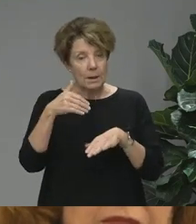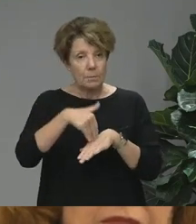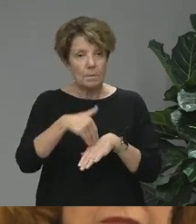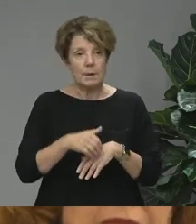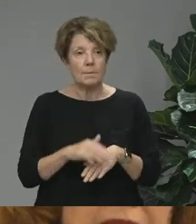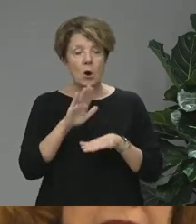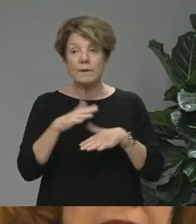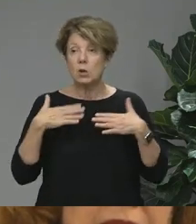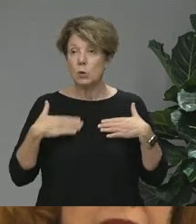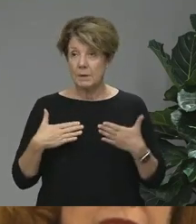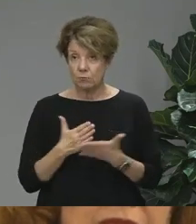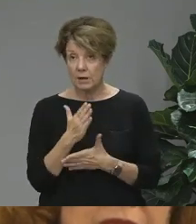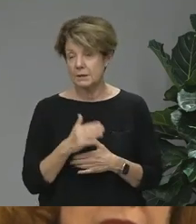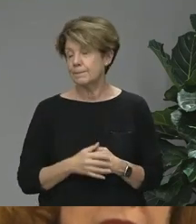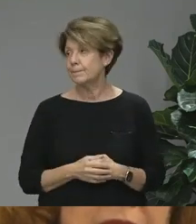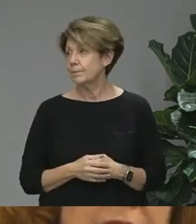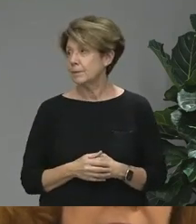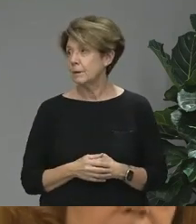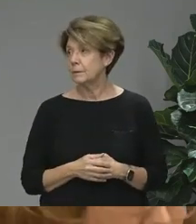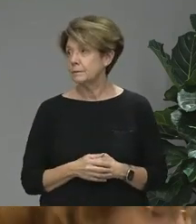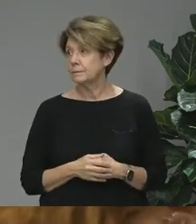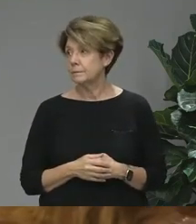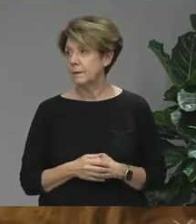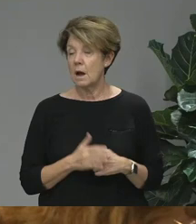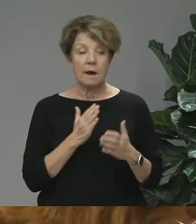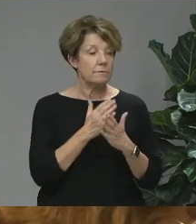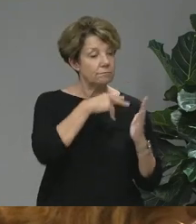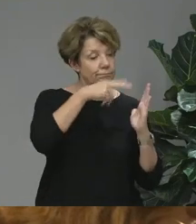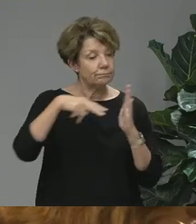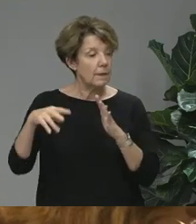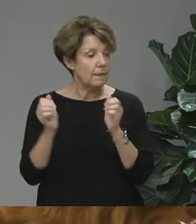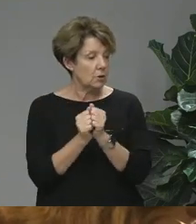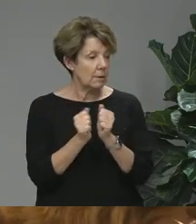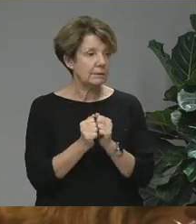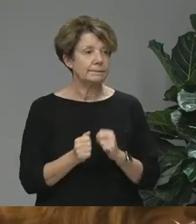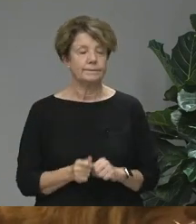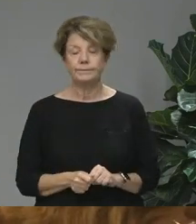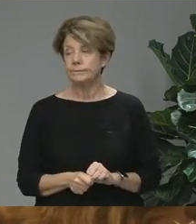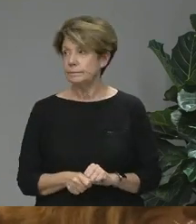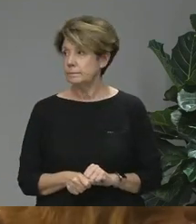relation to human rights? I've been through the documentation